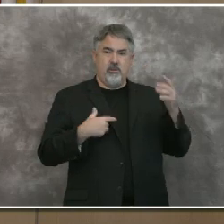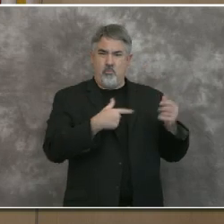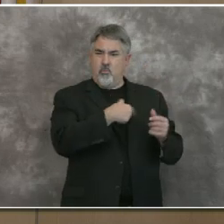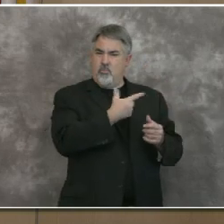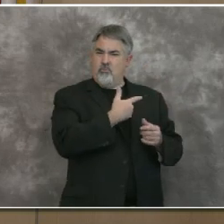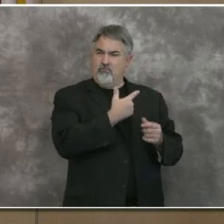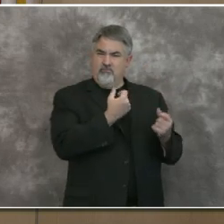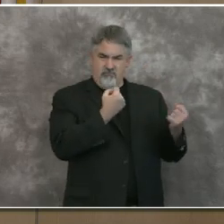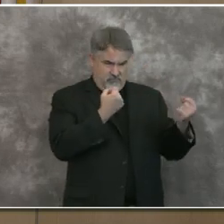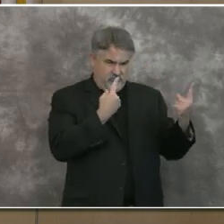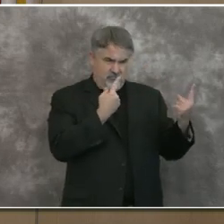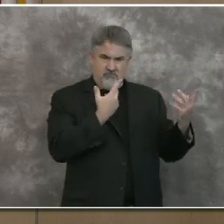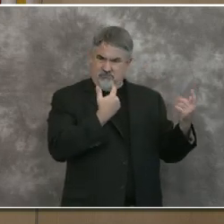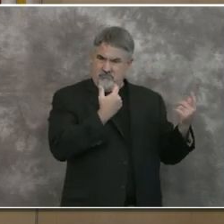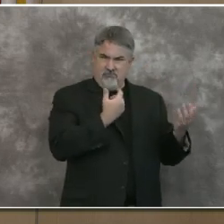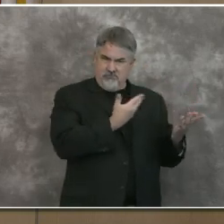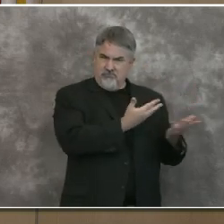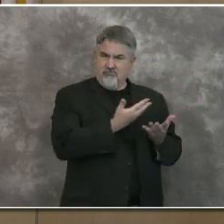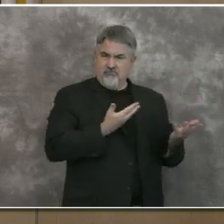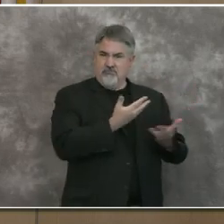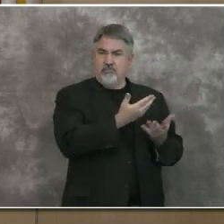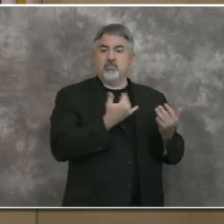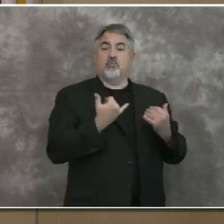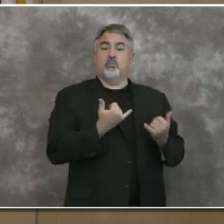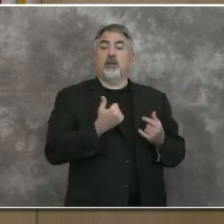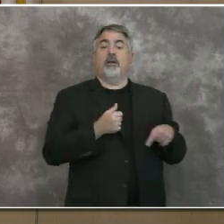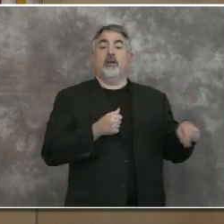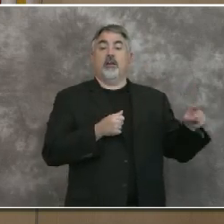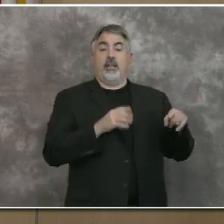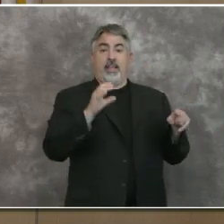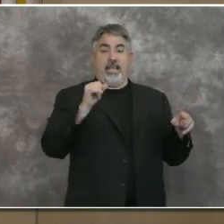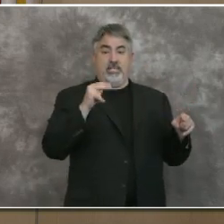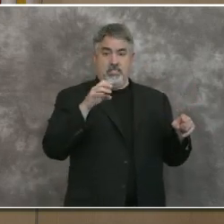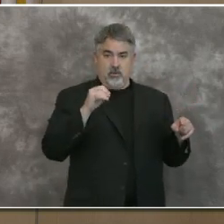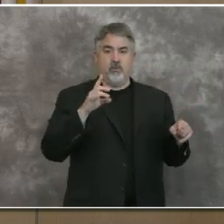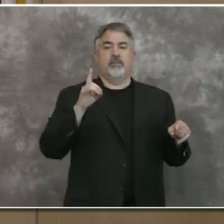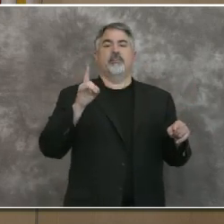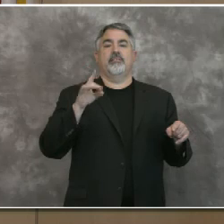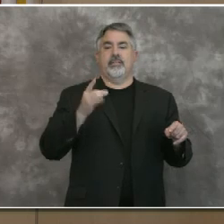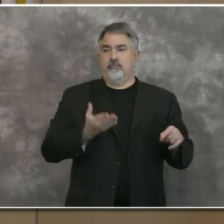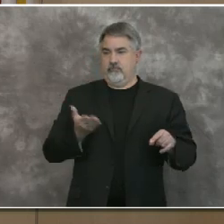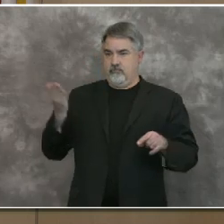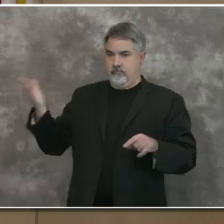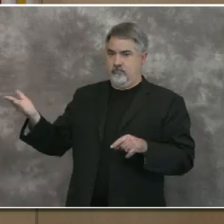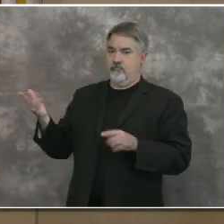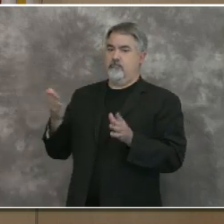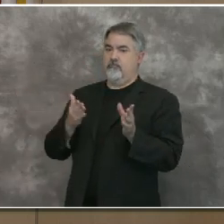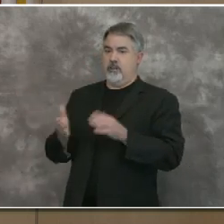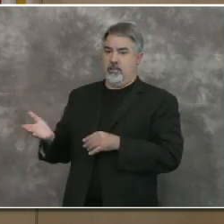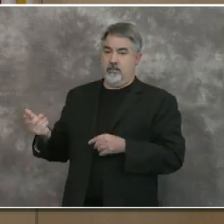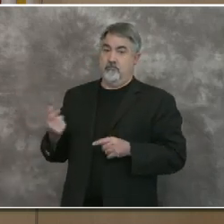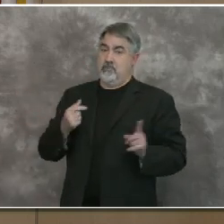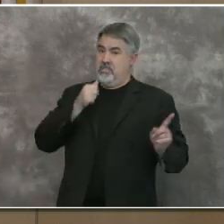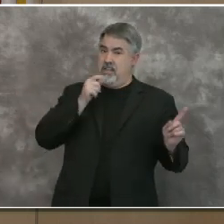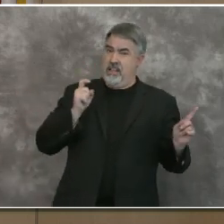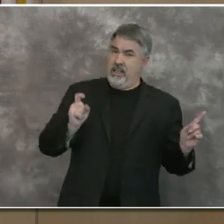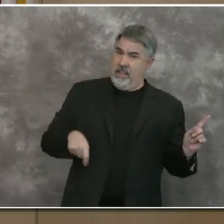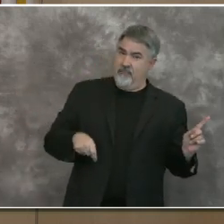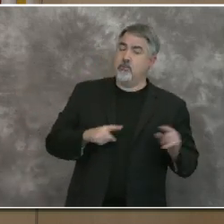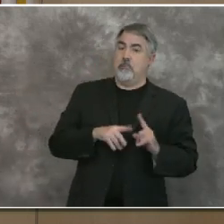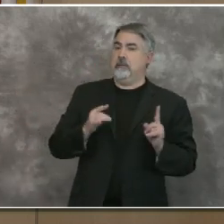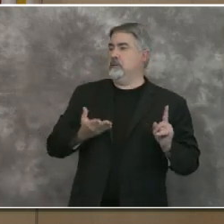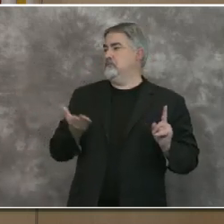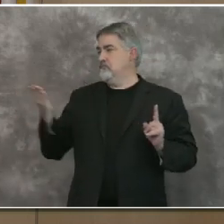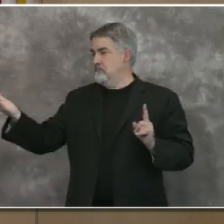date, a few casinos have submitted their plans for reopening to the county, and others will be doing so today, and I will